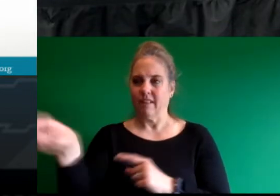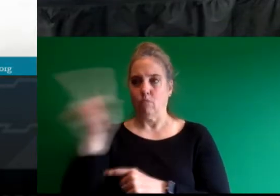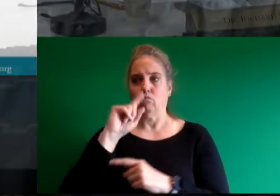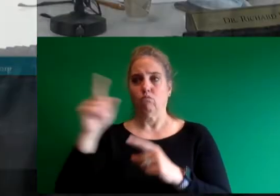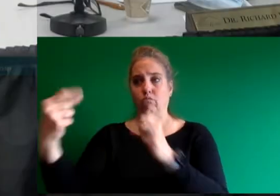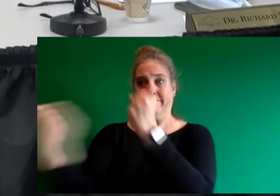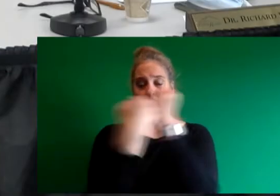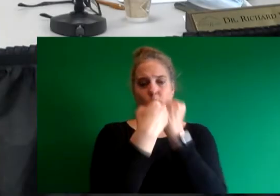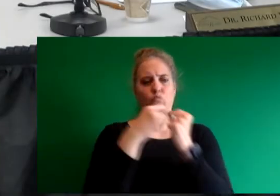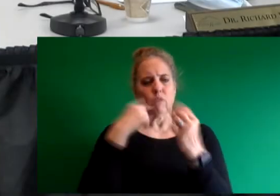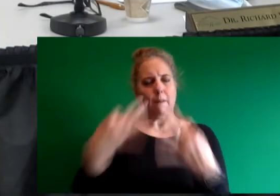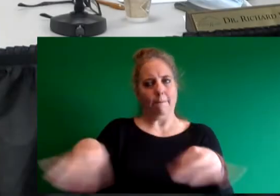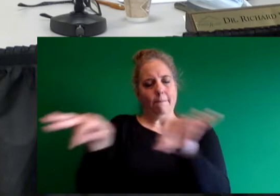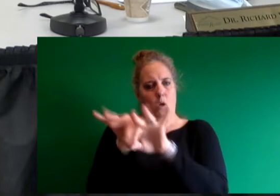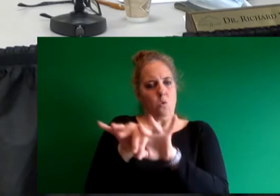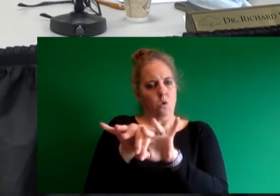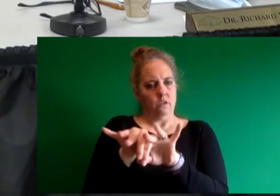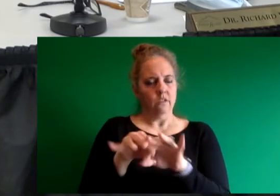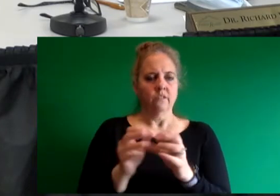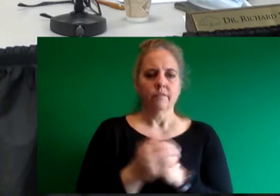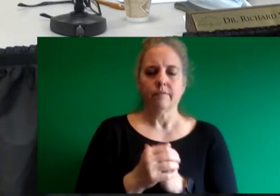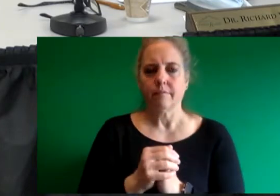into some other